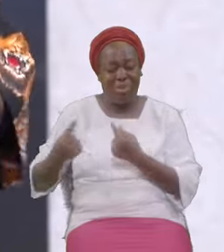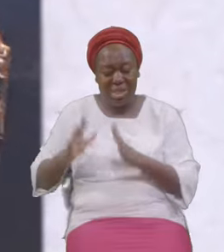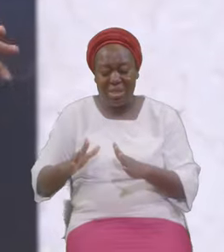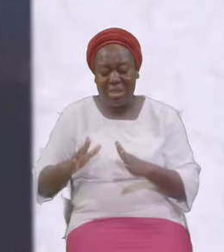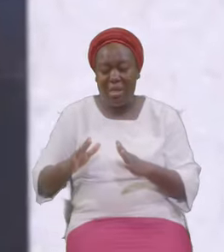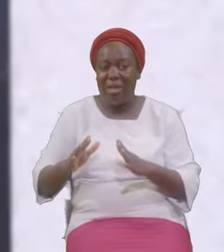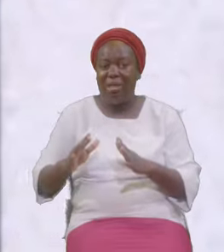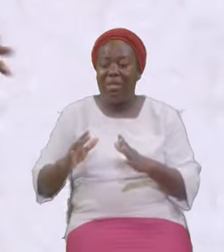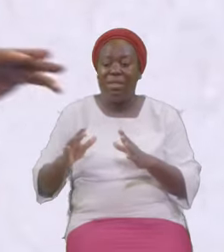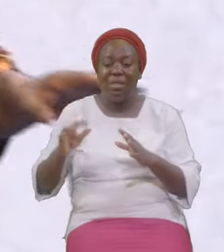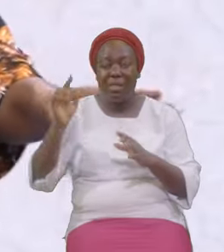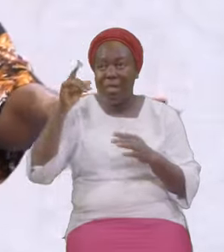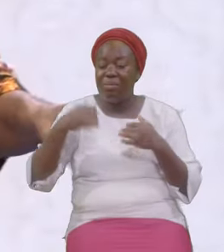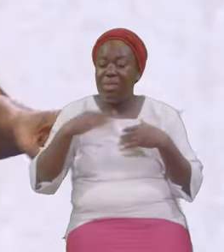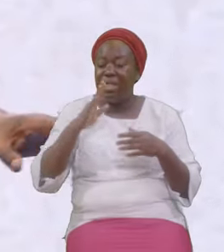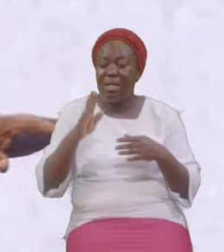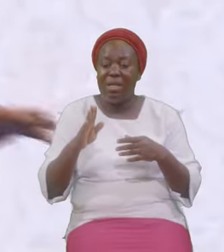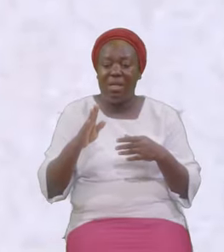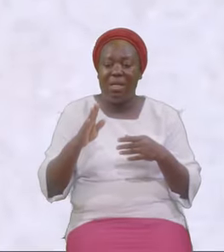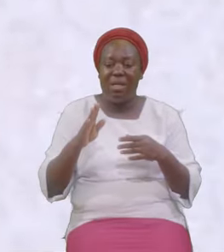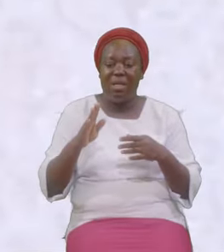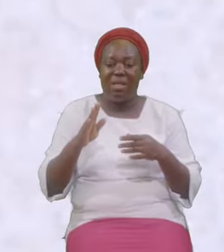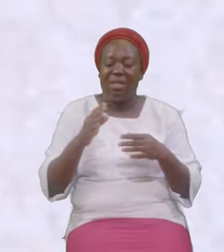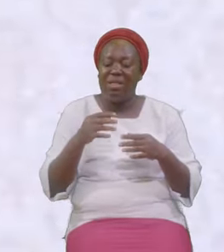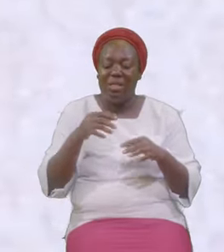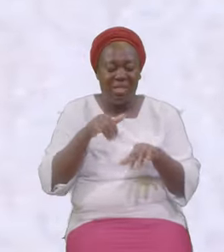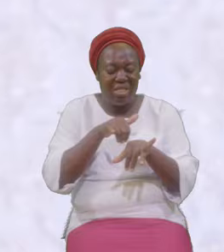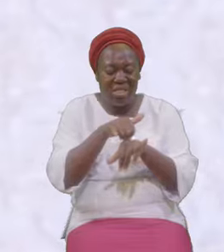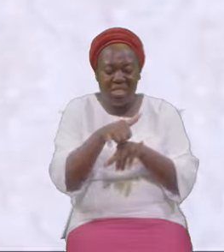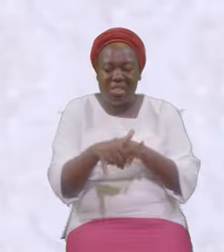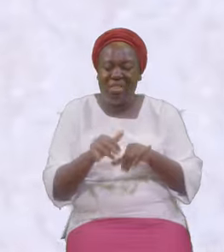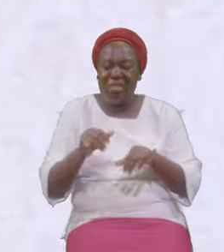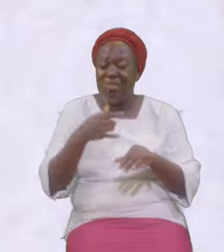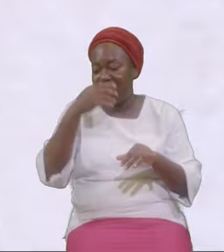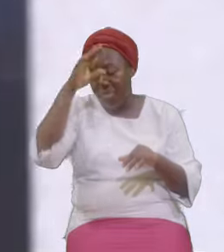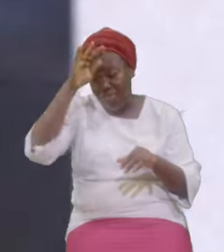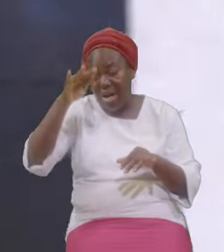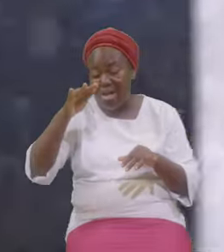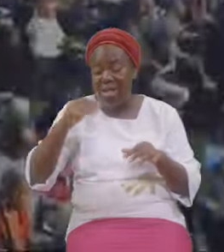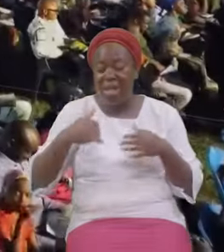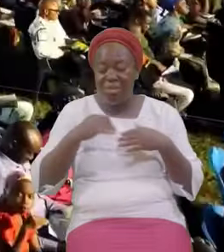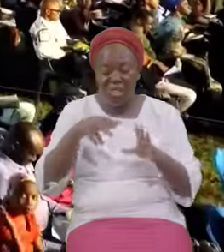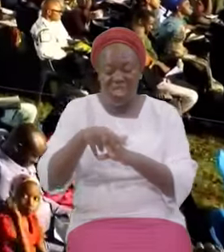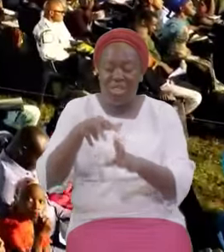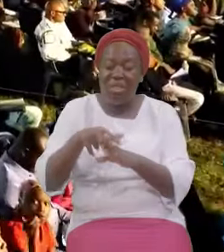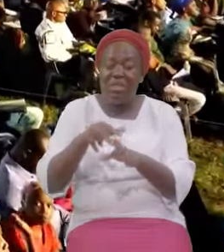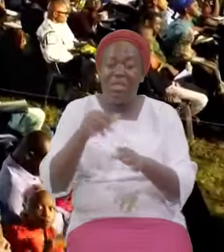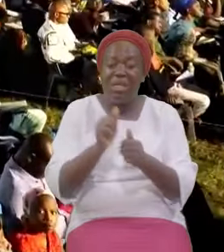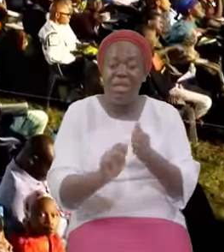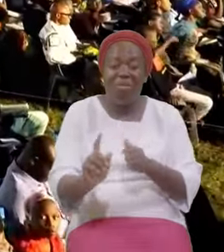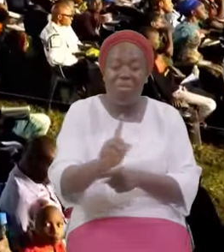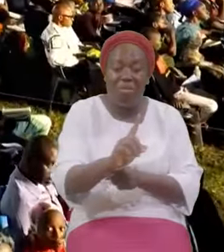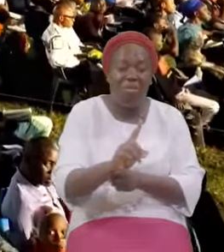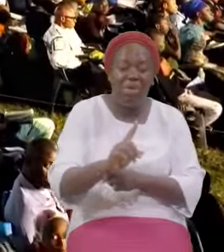had been a deceptive man. He had been a cheat, cheating everybody. He had been an